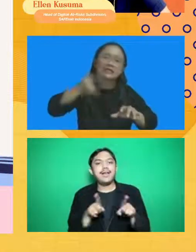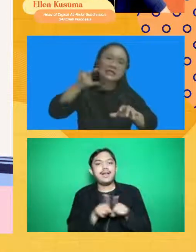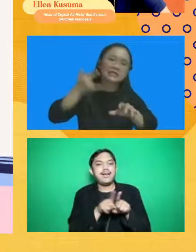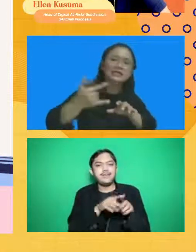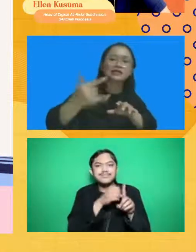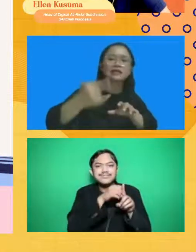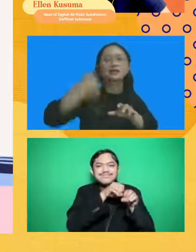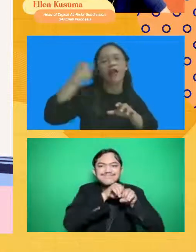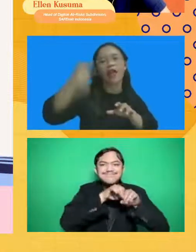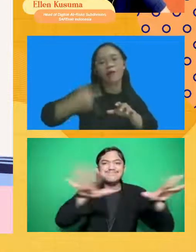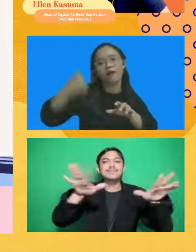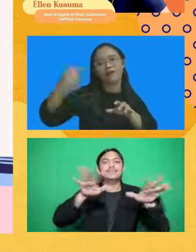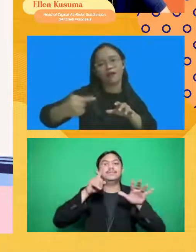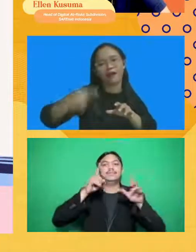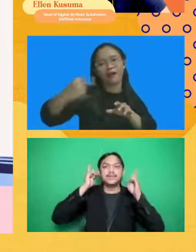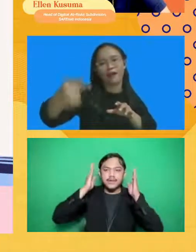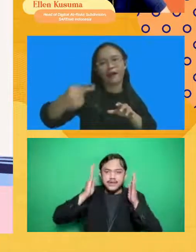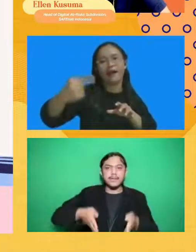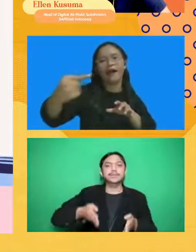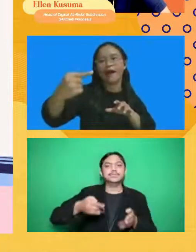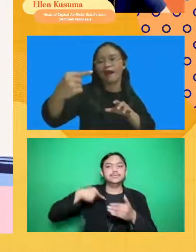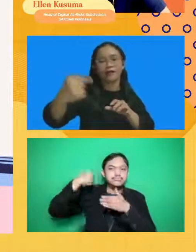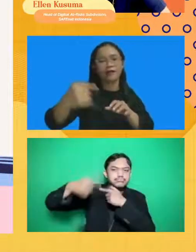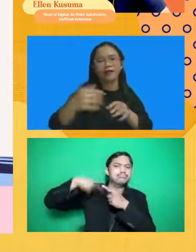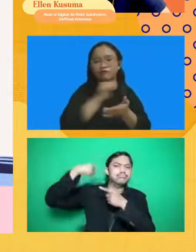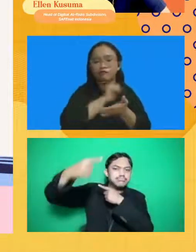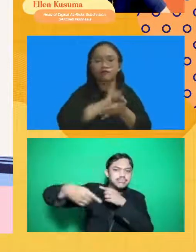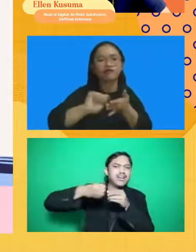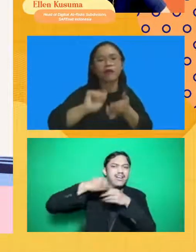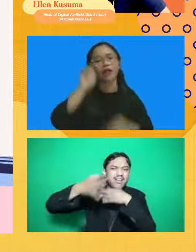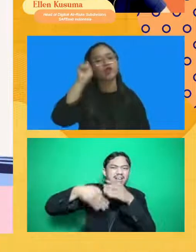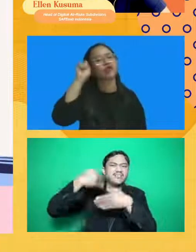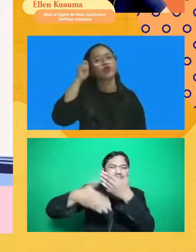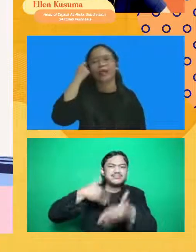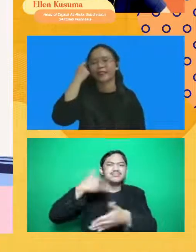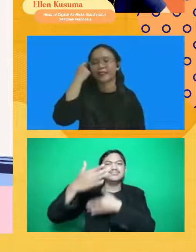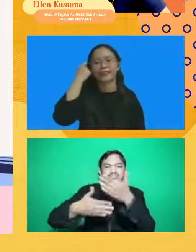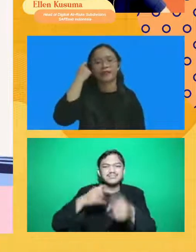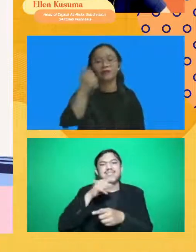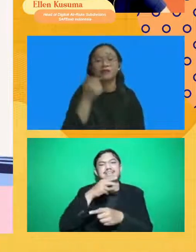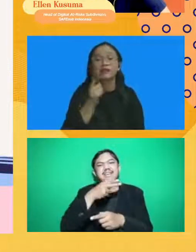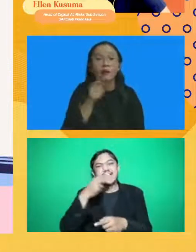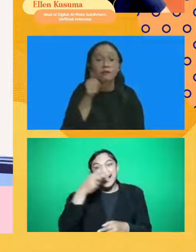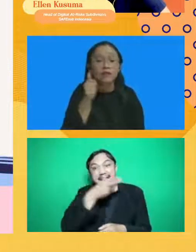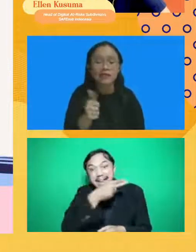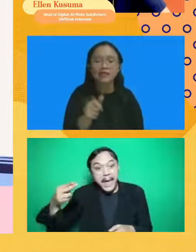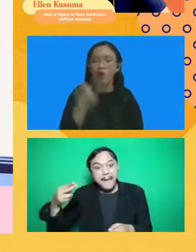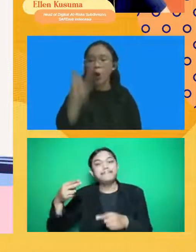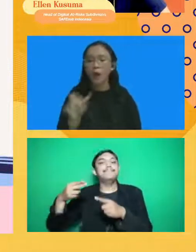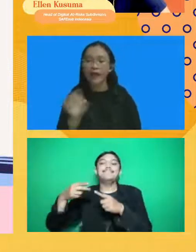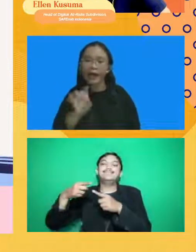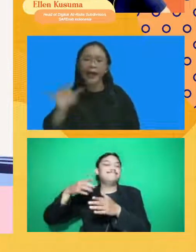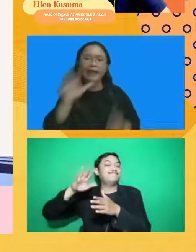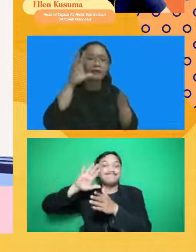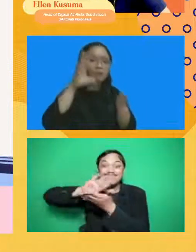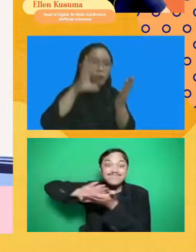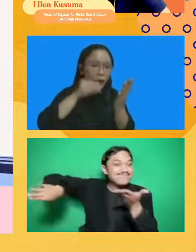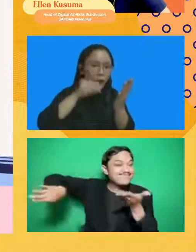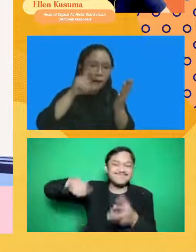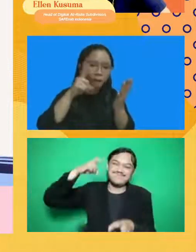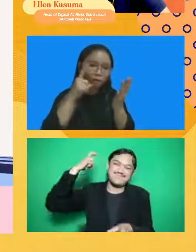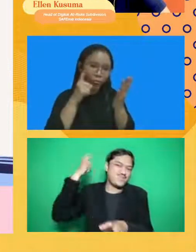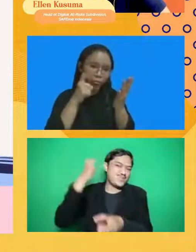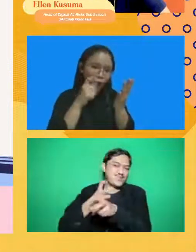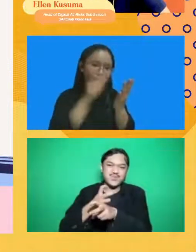be easily spread around through copying and pasting some files. Control